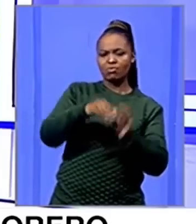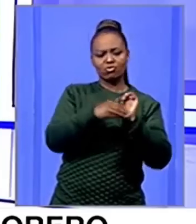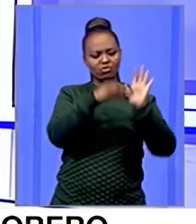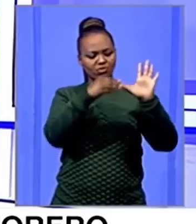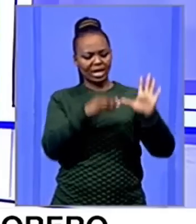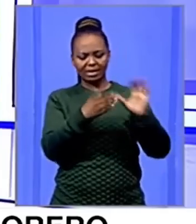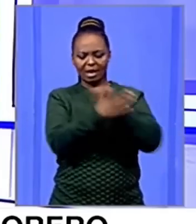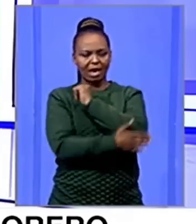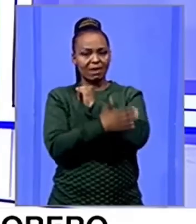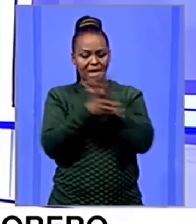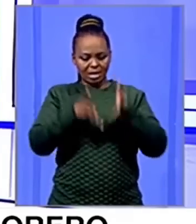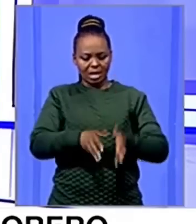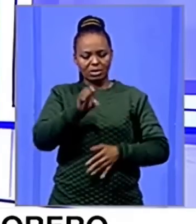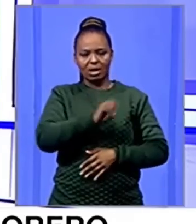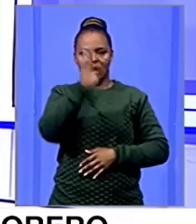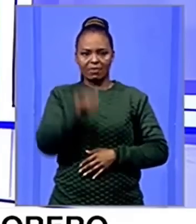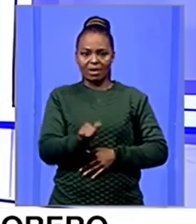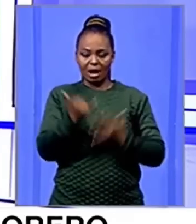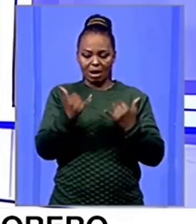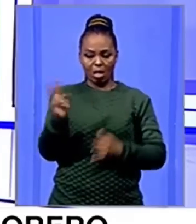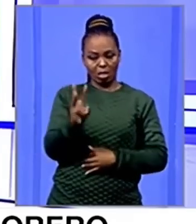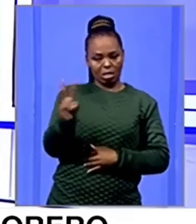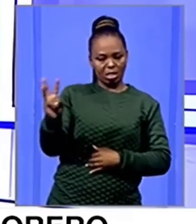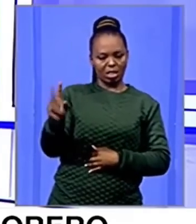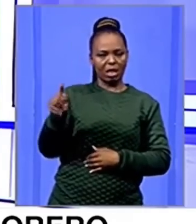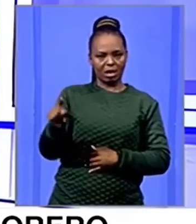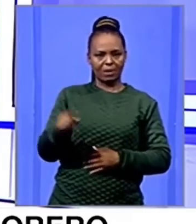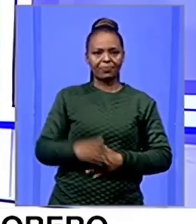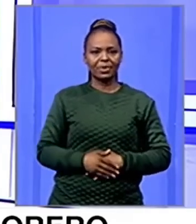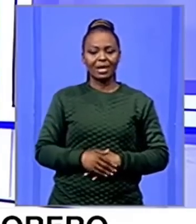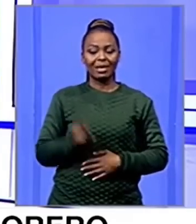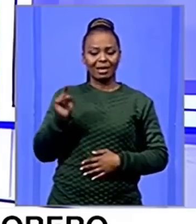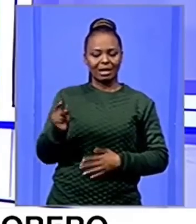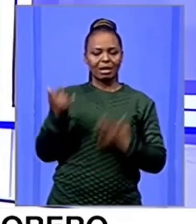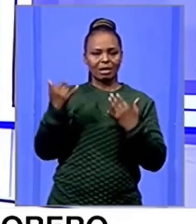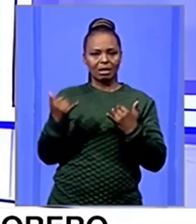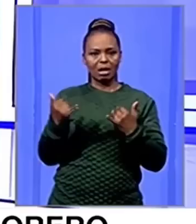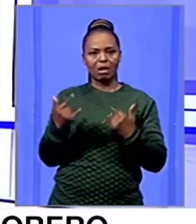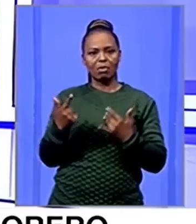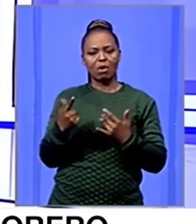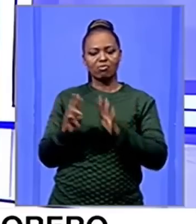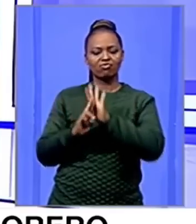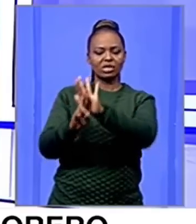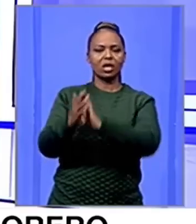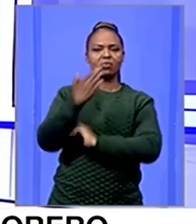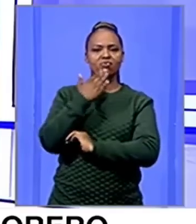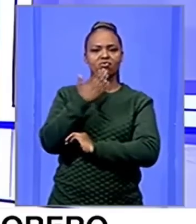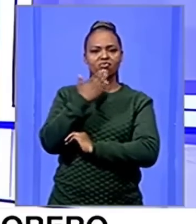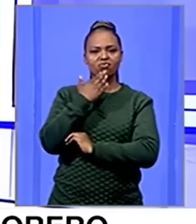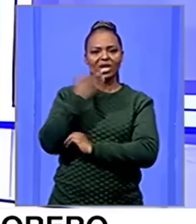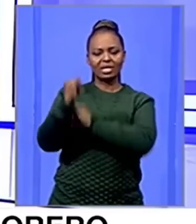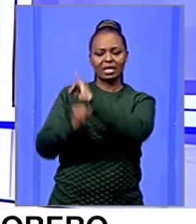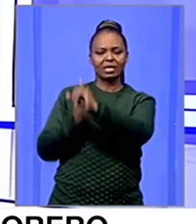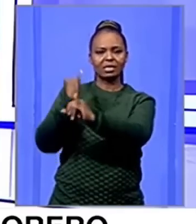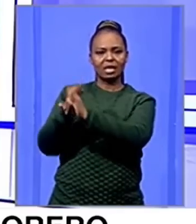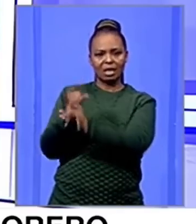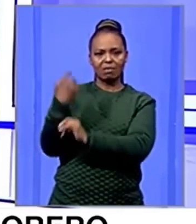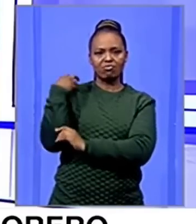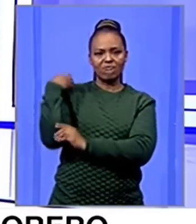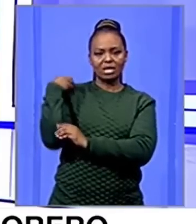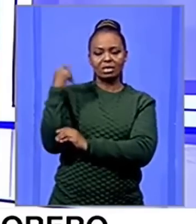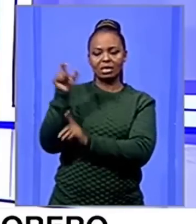tsa BRICS mo Aforika Borwa mo kgweding e tlang. Putin o tla emelwa mo kopanong eo ke tona boditšhabatšhaba ya Russia Sergei